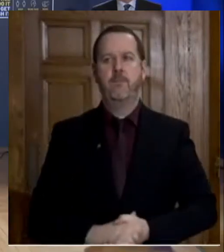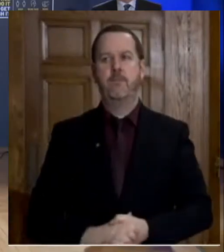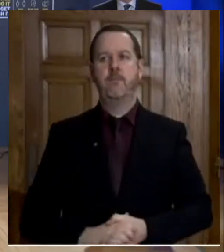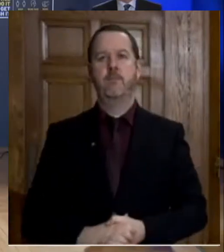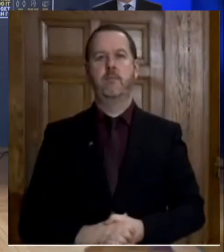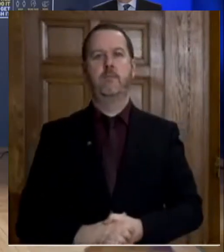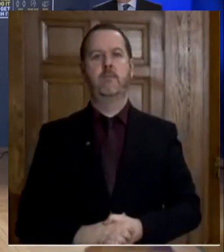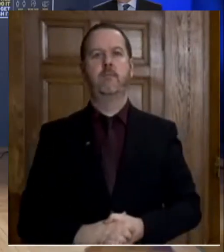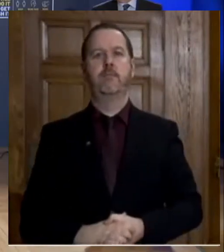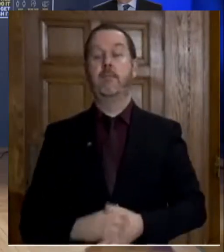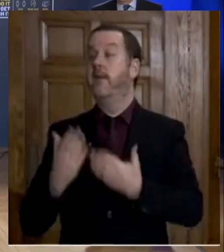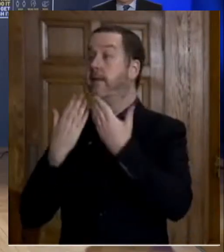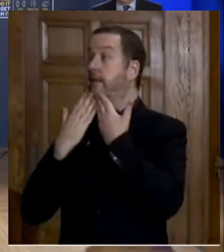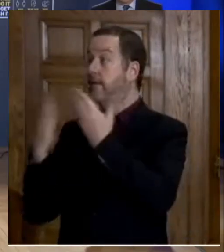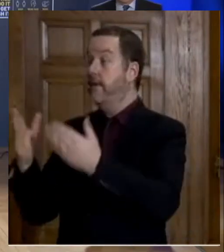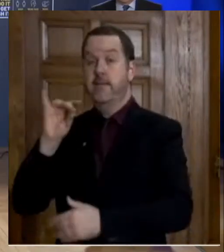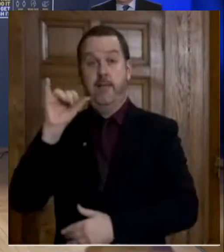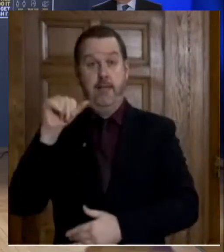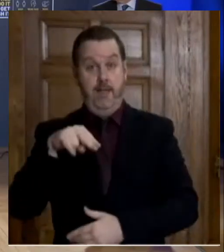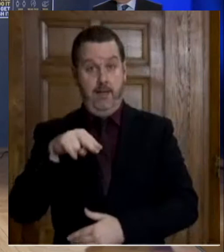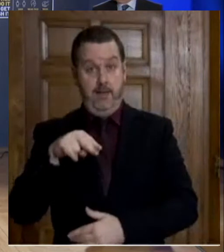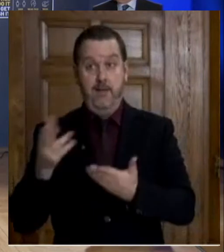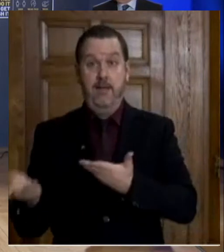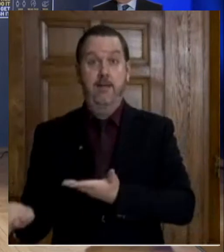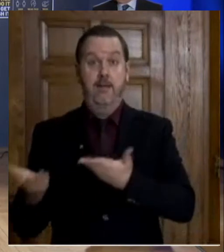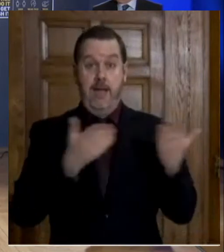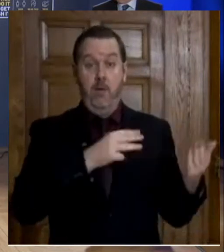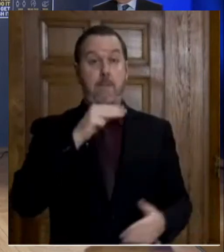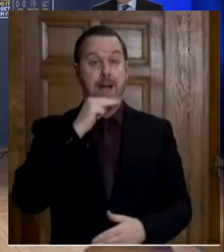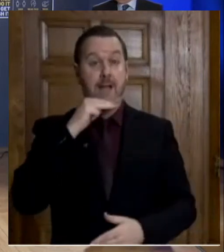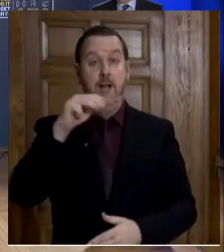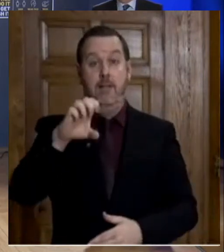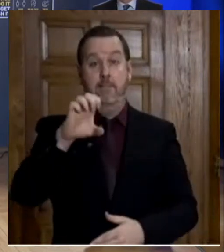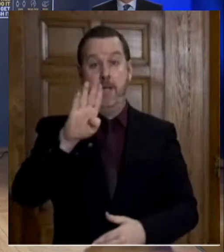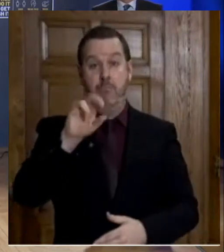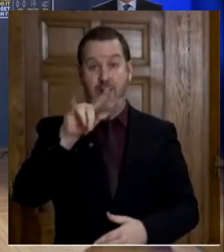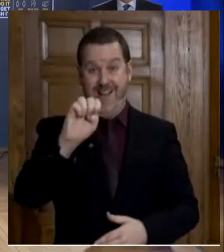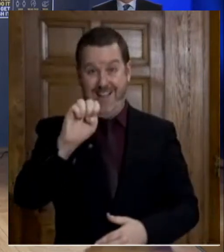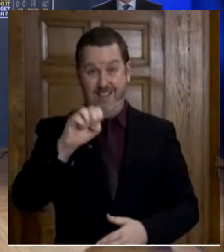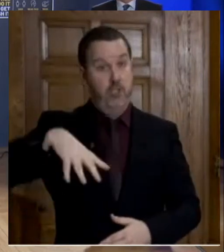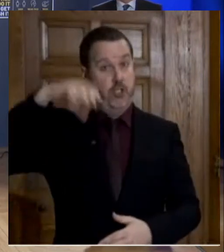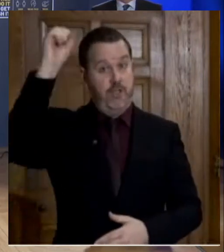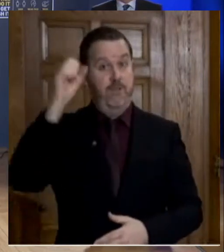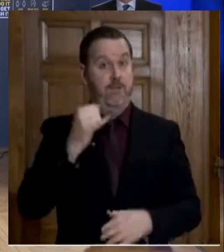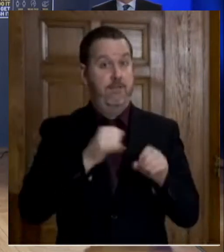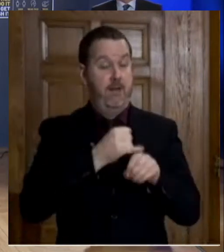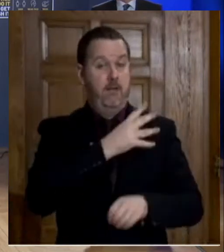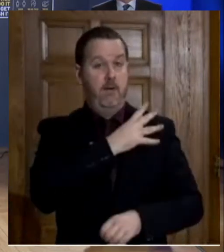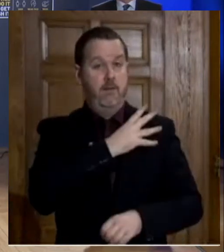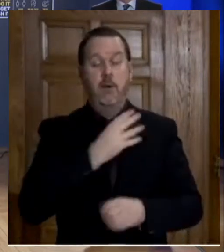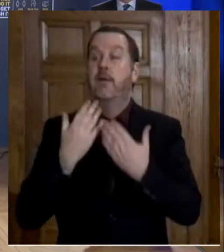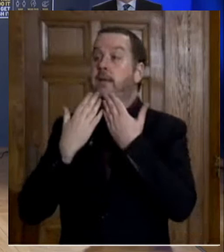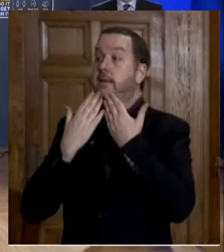Okay, thanks, Ian. And I asked our Chief Medical Officer, Dr. Michael McBride, to say a few words. Thank you, Minister. Thank you,